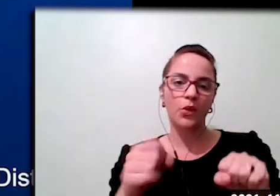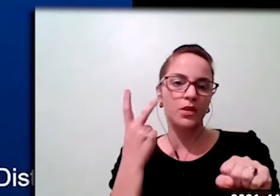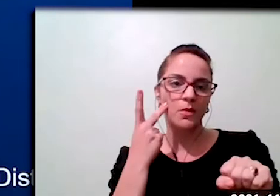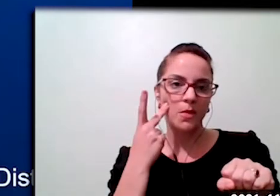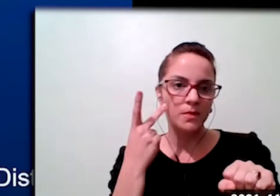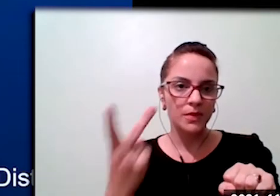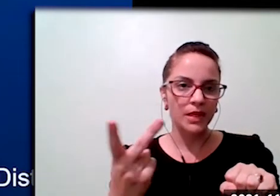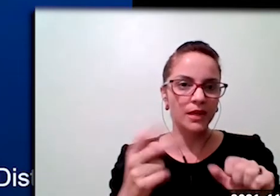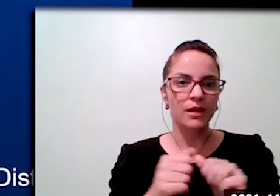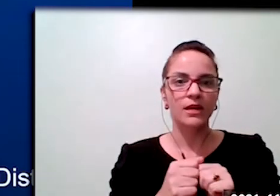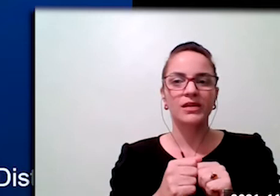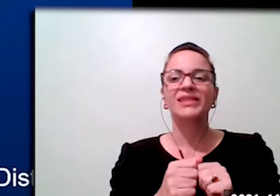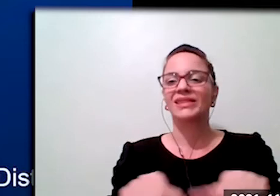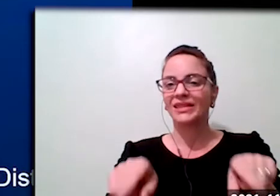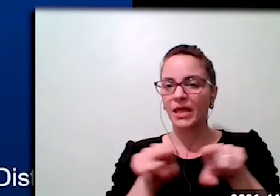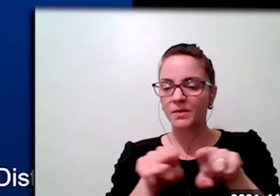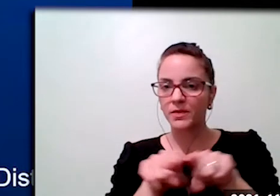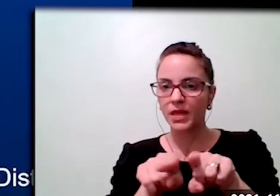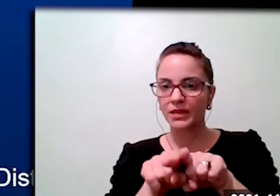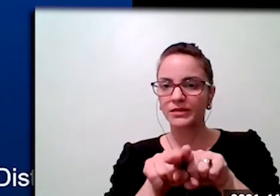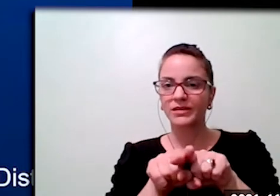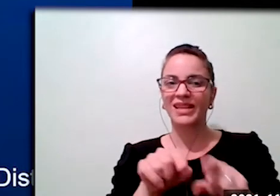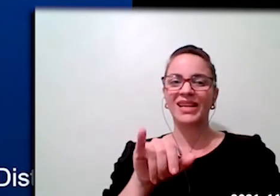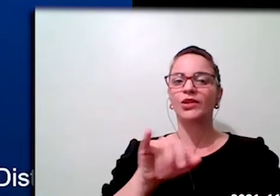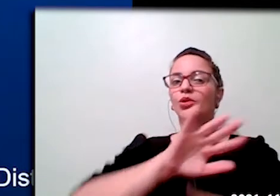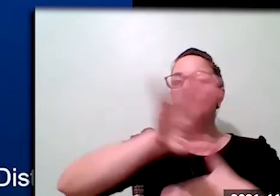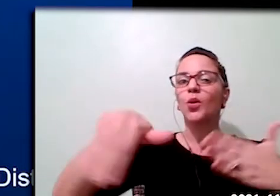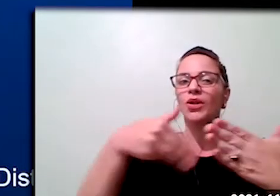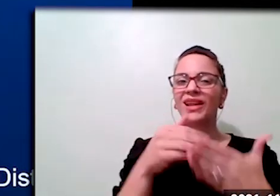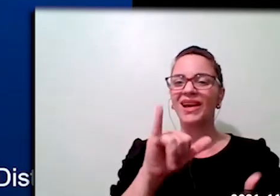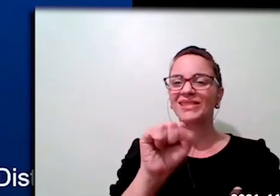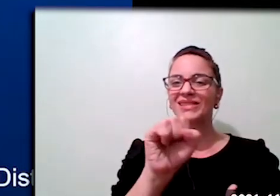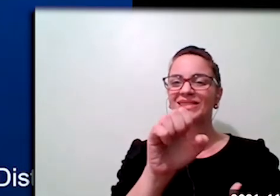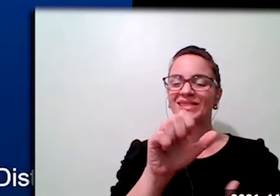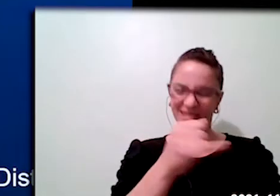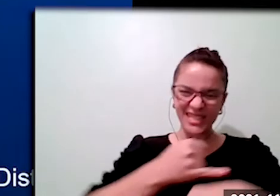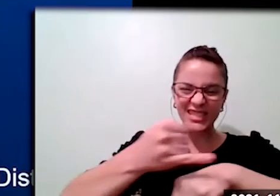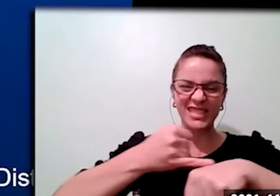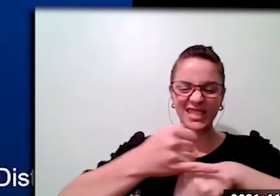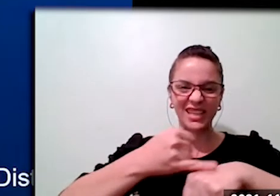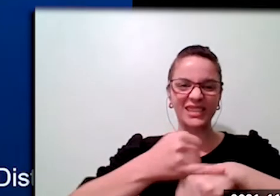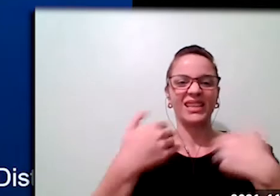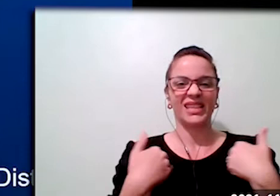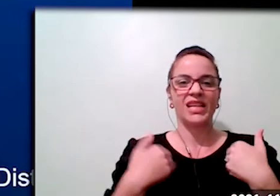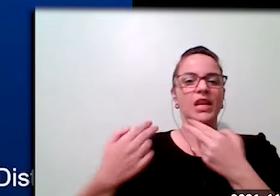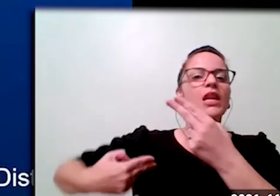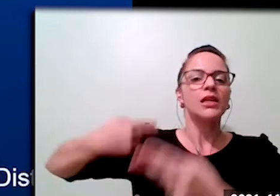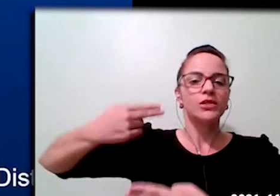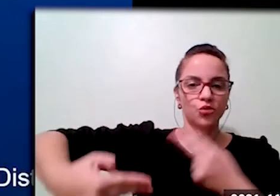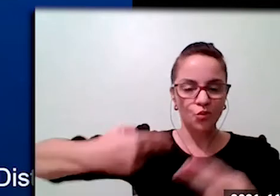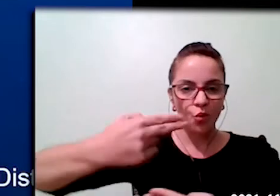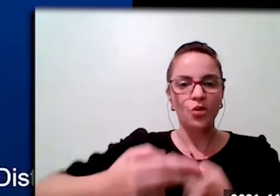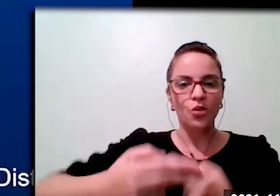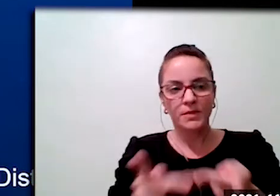that nomination, all of the islet is listed in the National Register of Historic Places. And that is